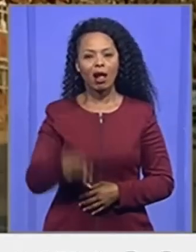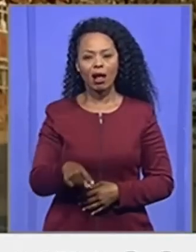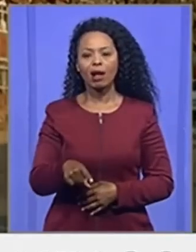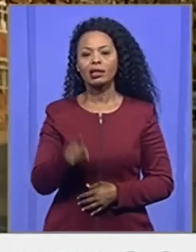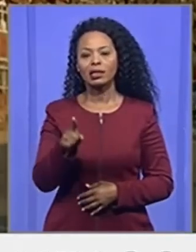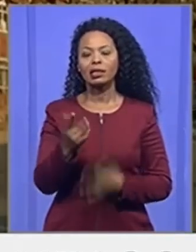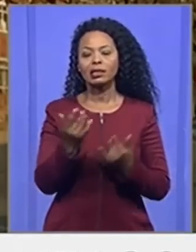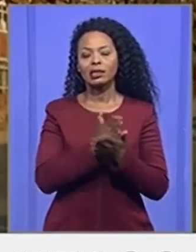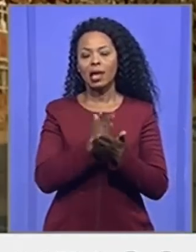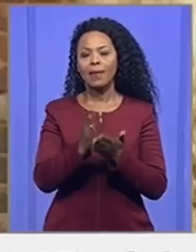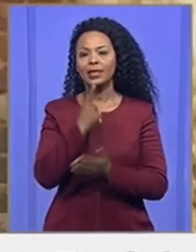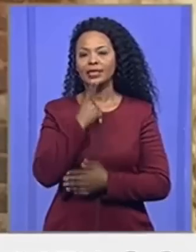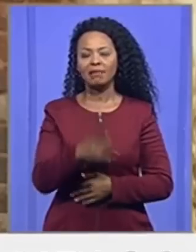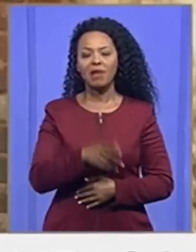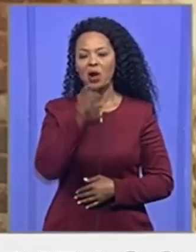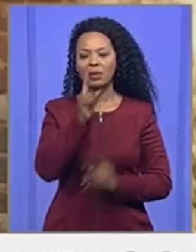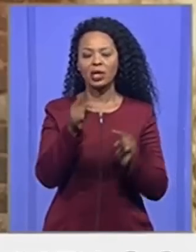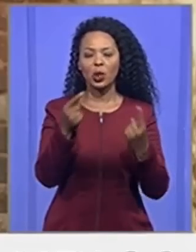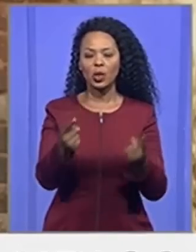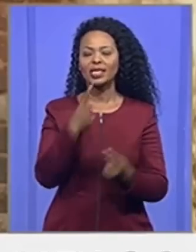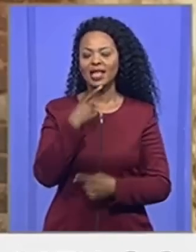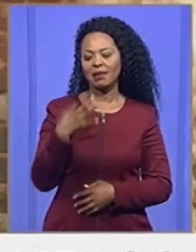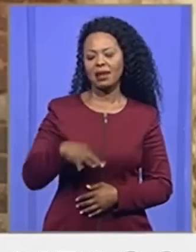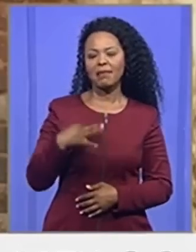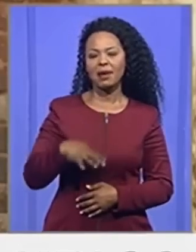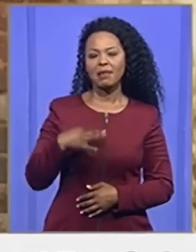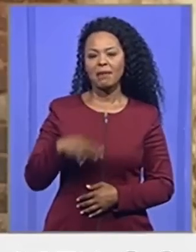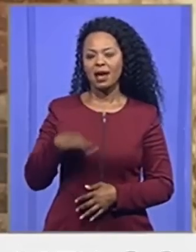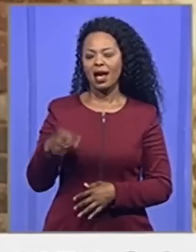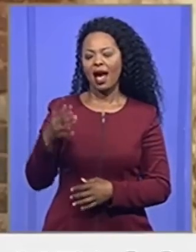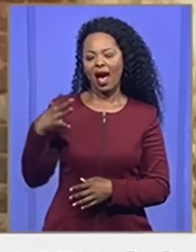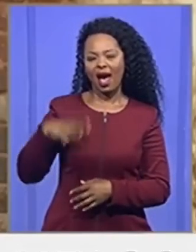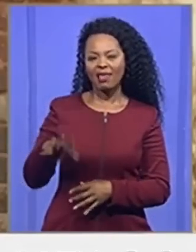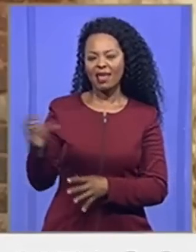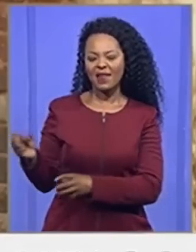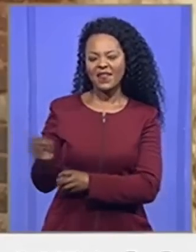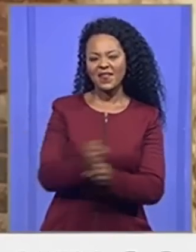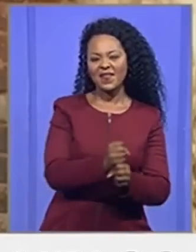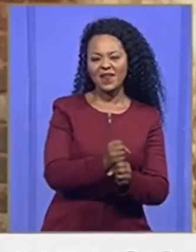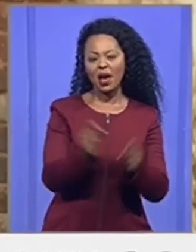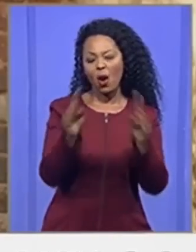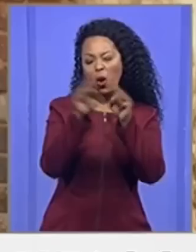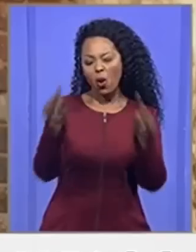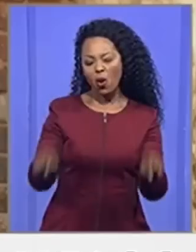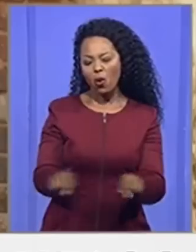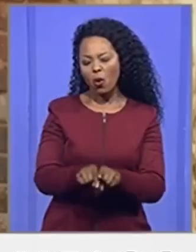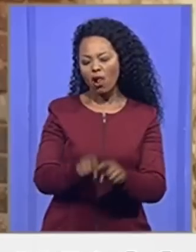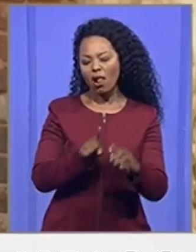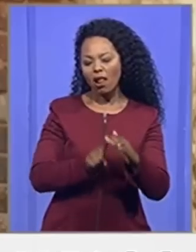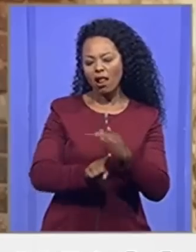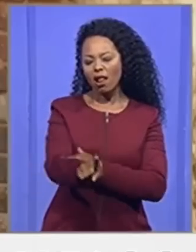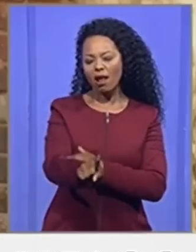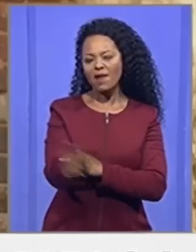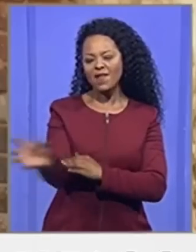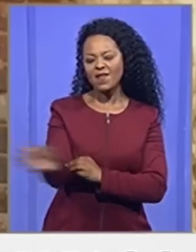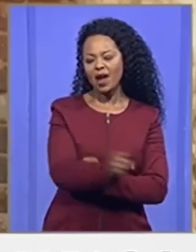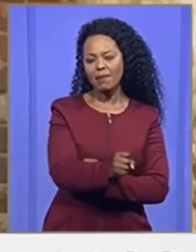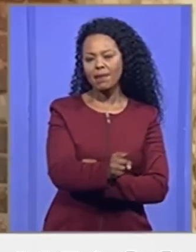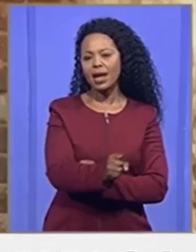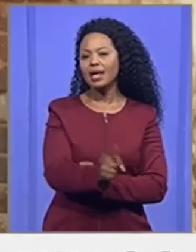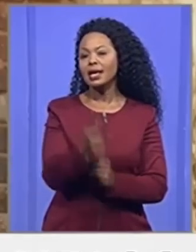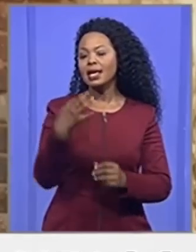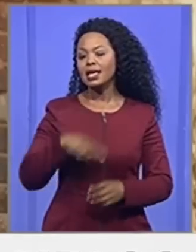ba umaka fa go ntse le mosetsanyana yo a neng a gogelwa mo teng ga phatlhana eno fa a na iphetela mme le ga jaana